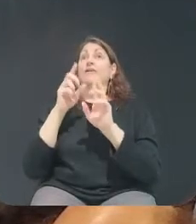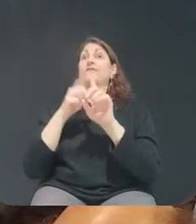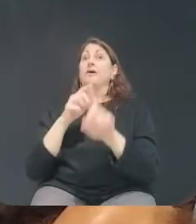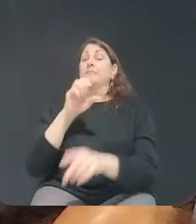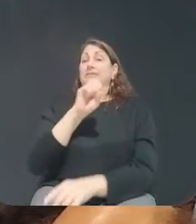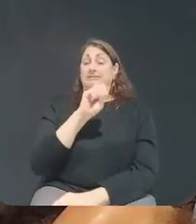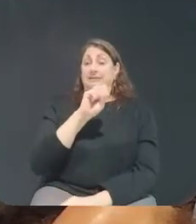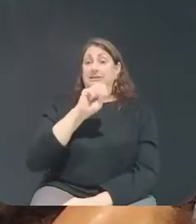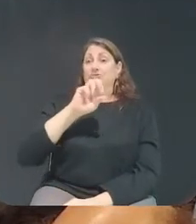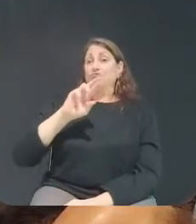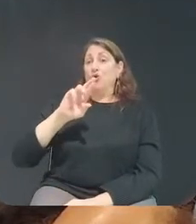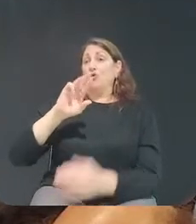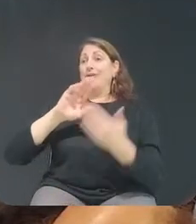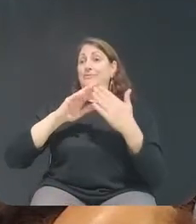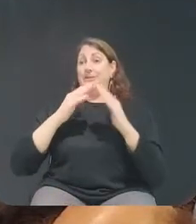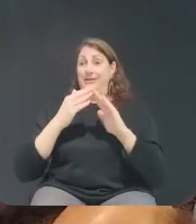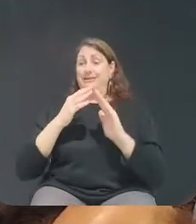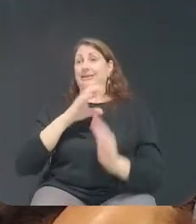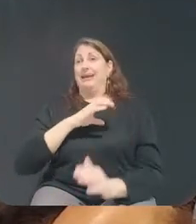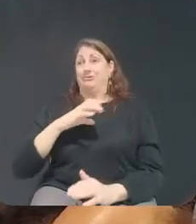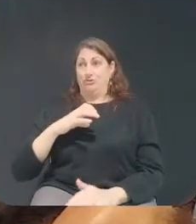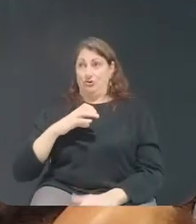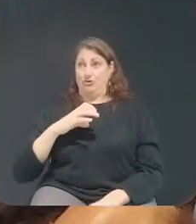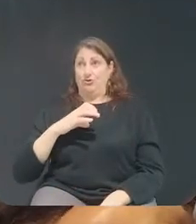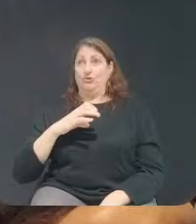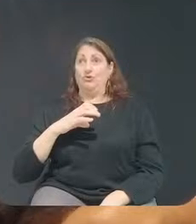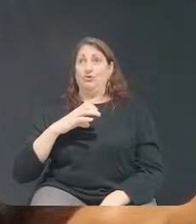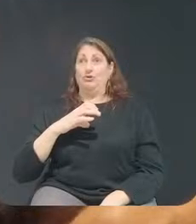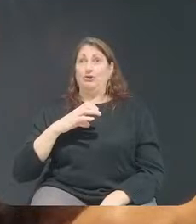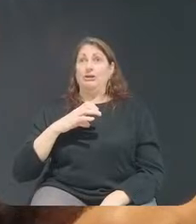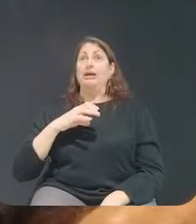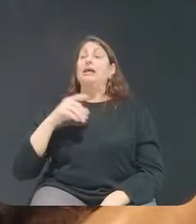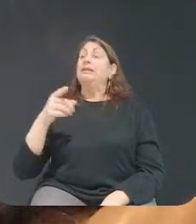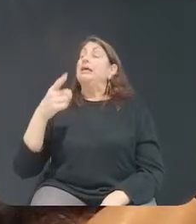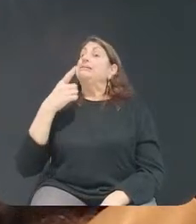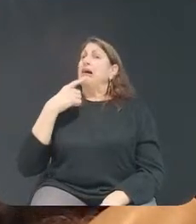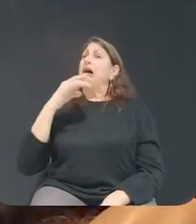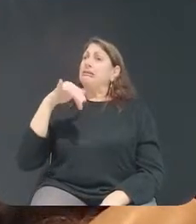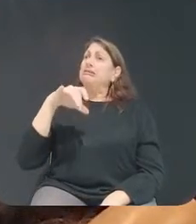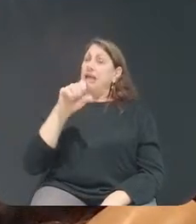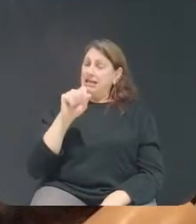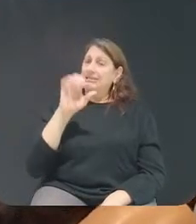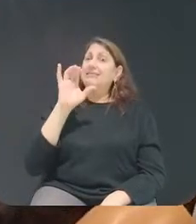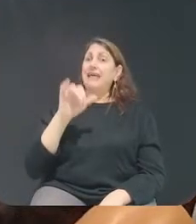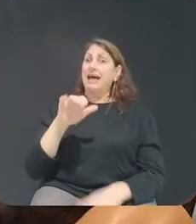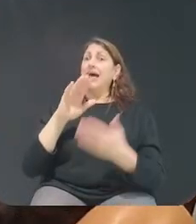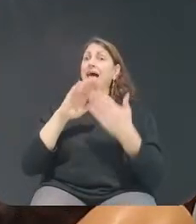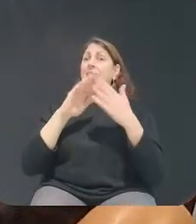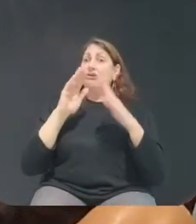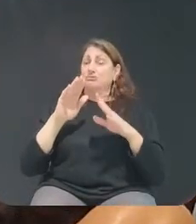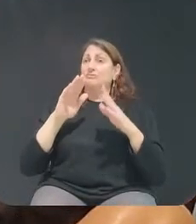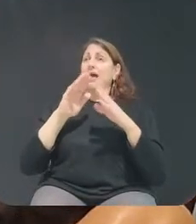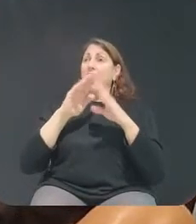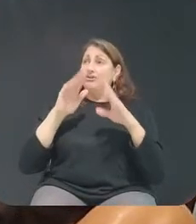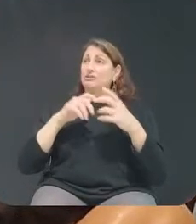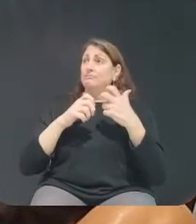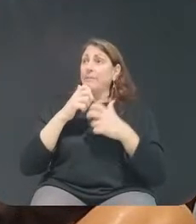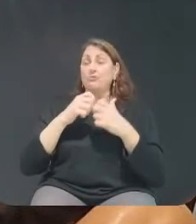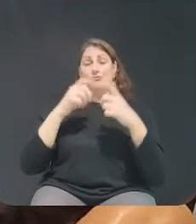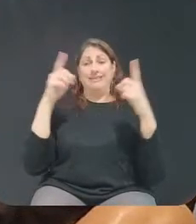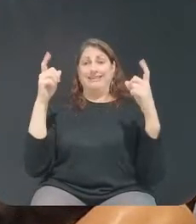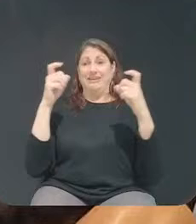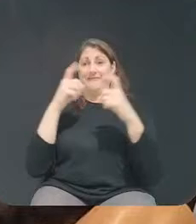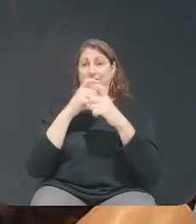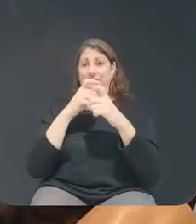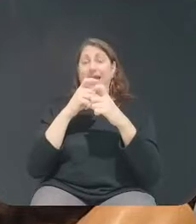1972. While acknowledging that the housing problem was, quote, diverse and intricate, the report pointed to